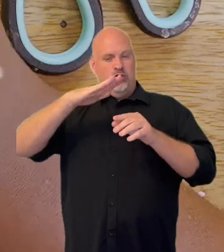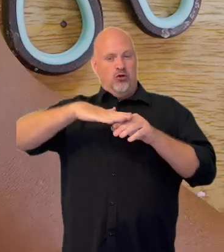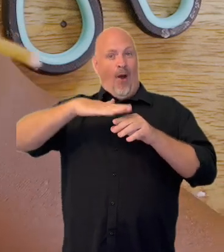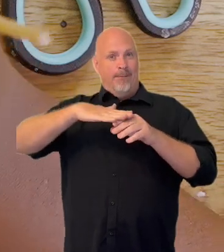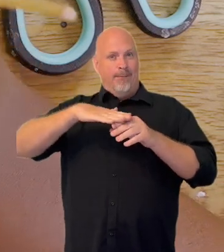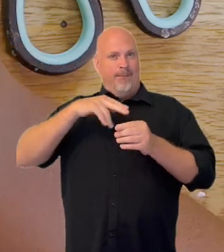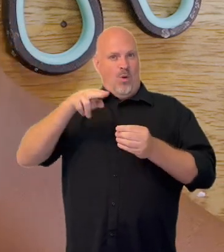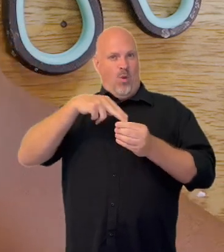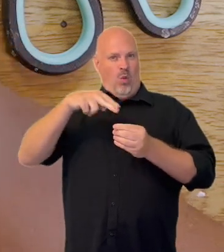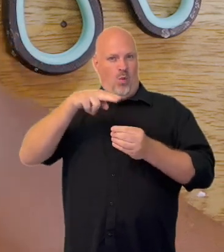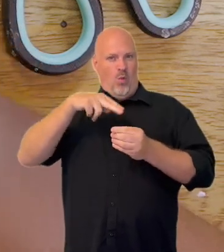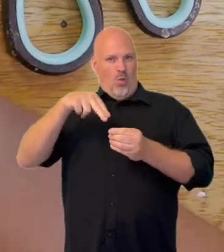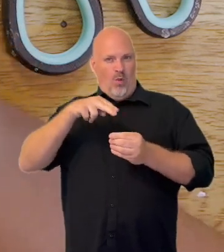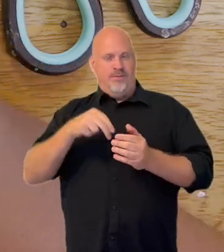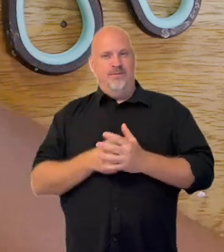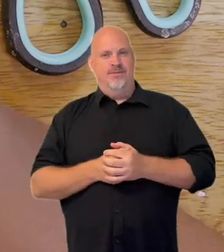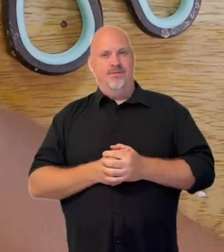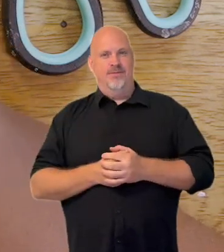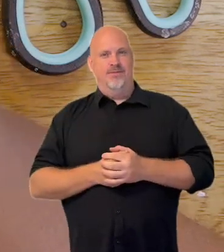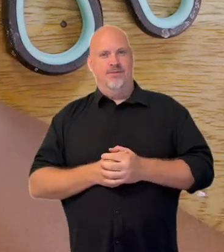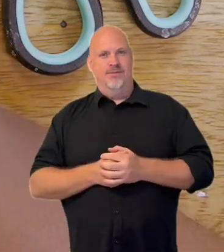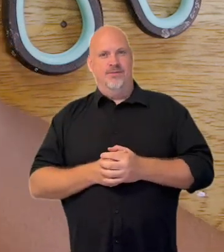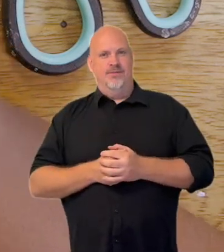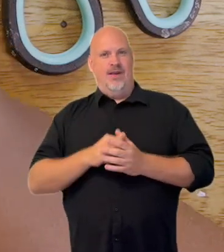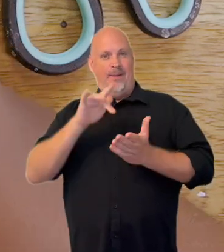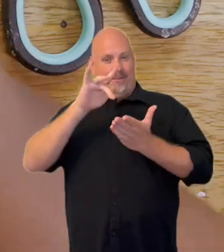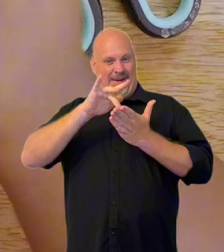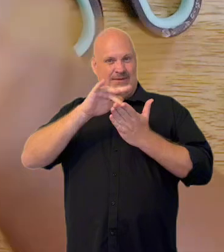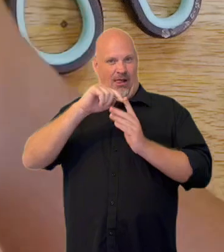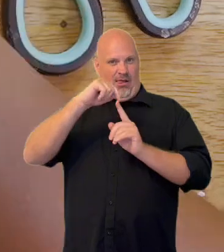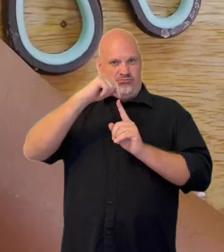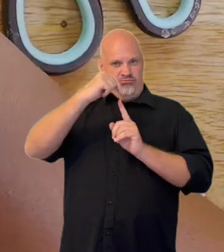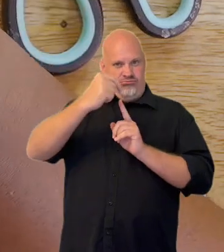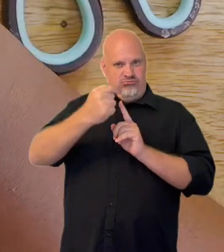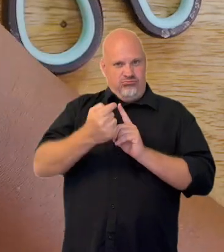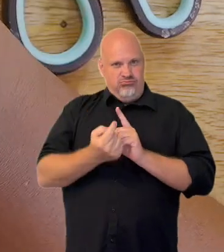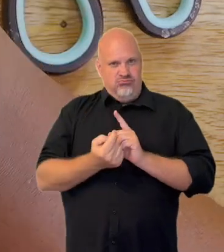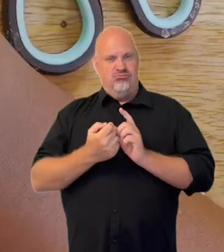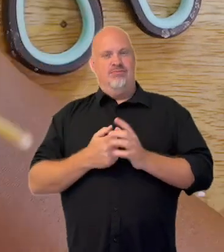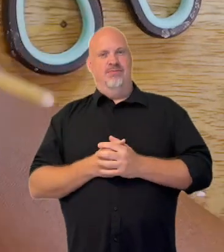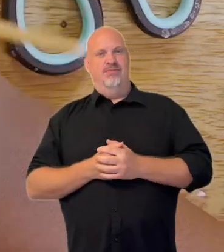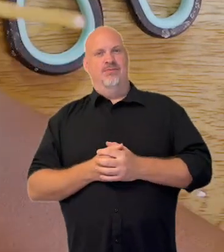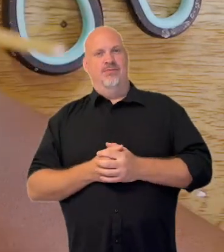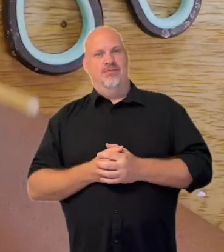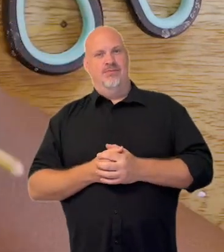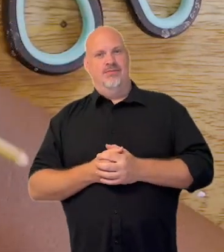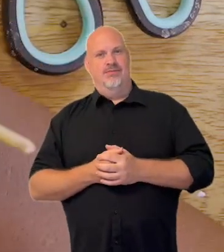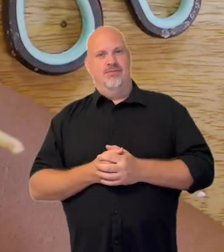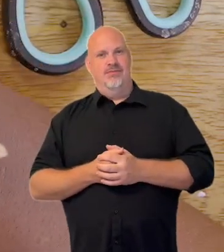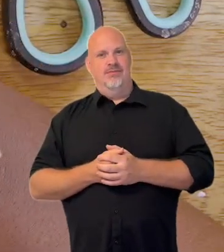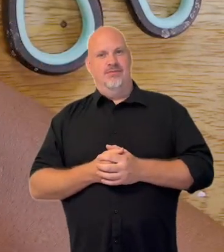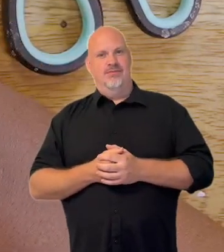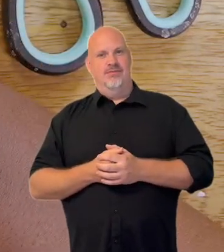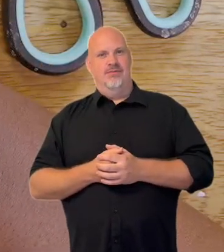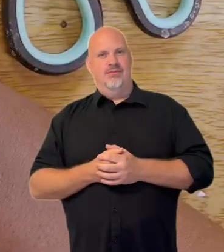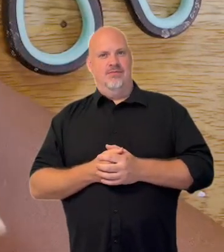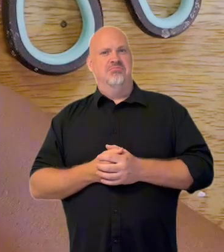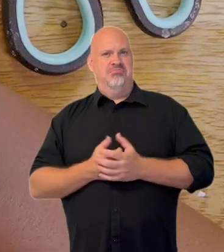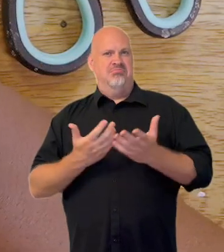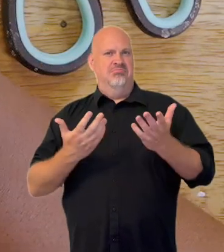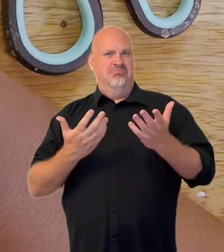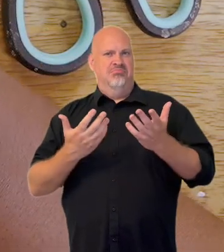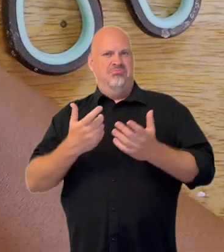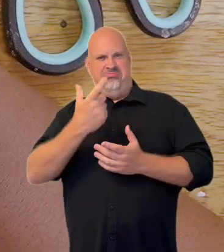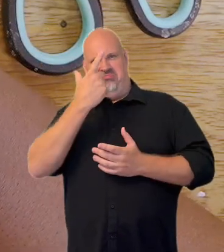And for this, you can have it quite thickly applied, and you want it to go down the stem a little